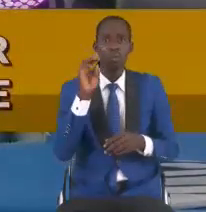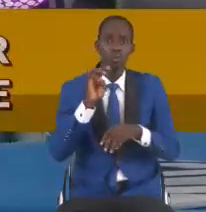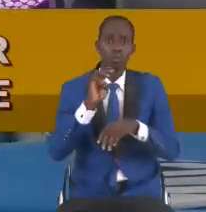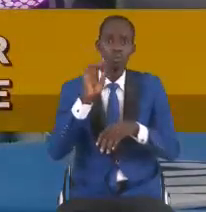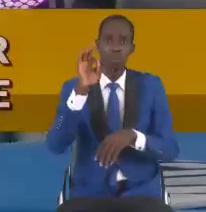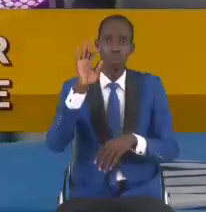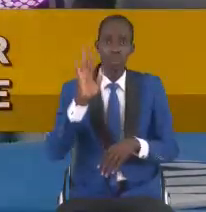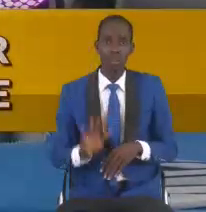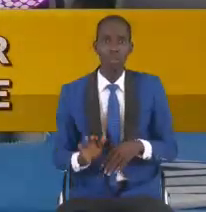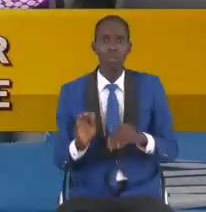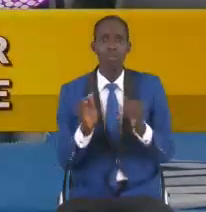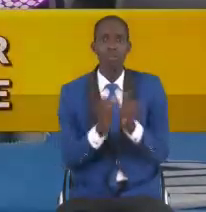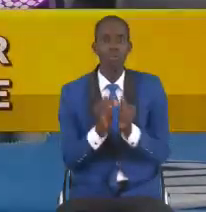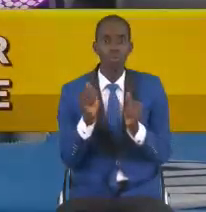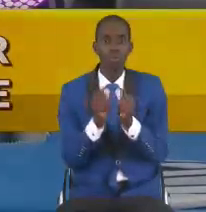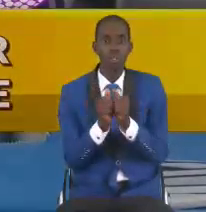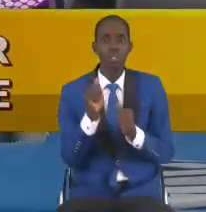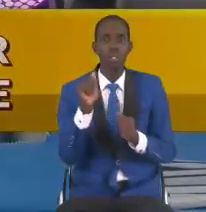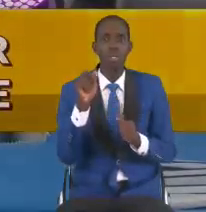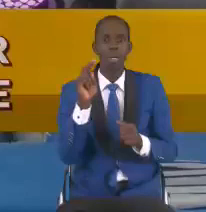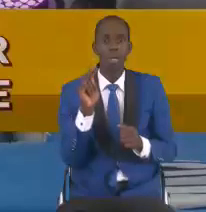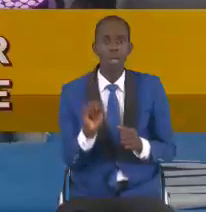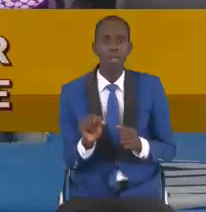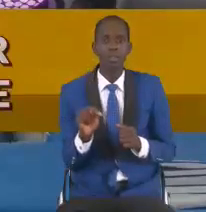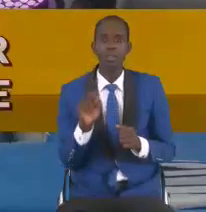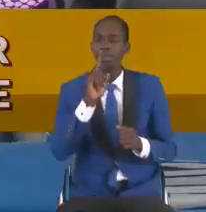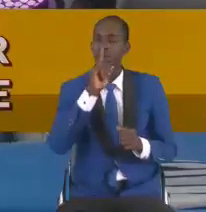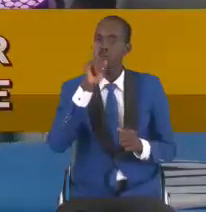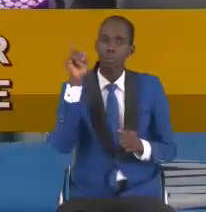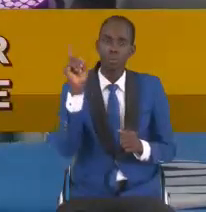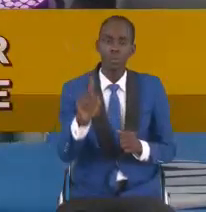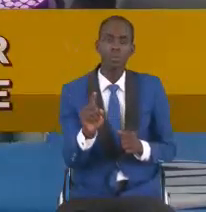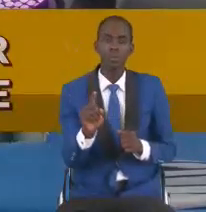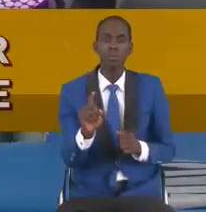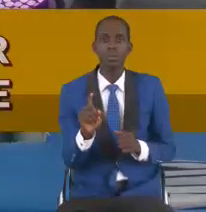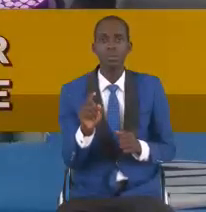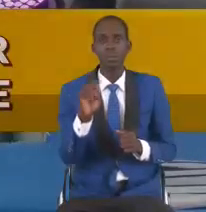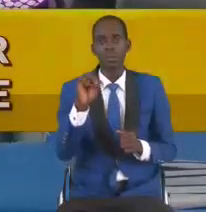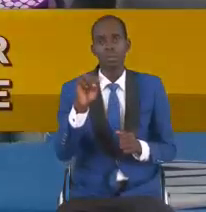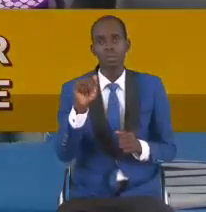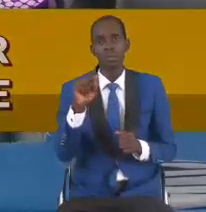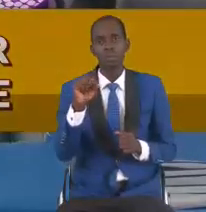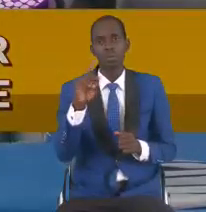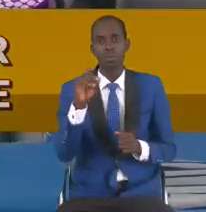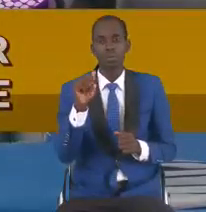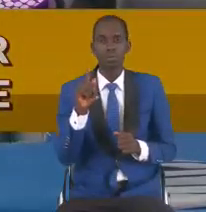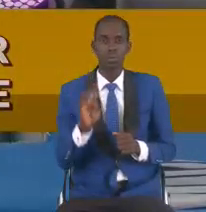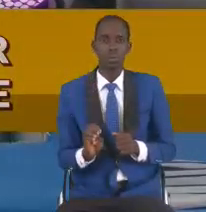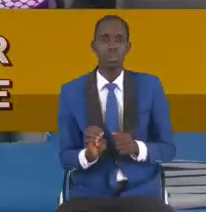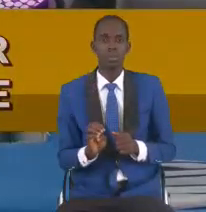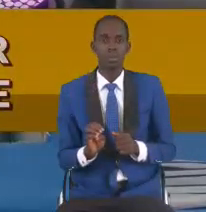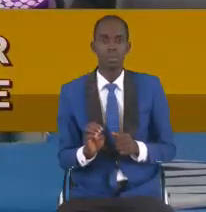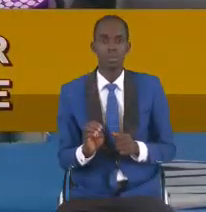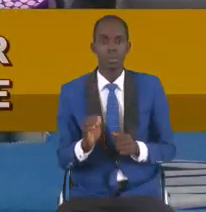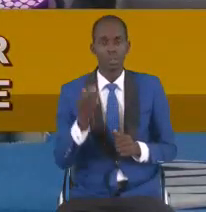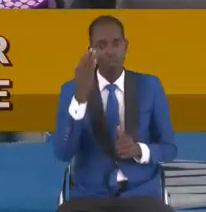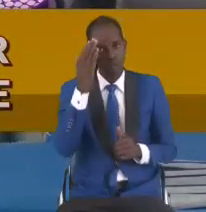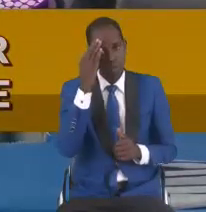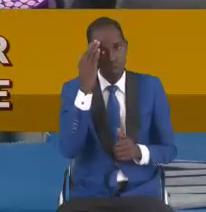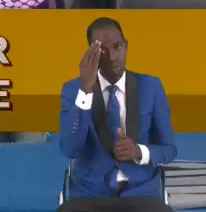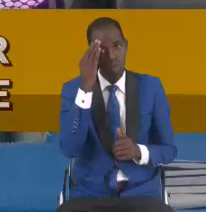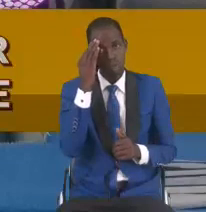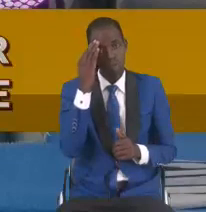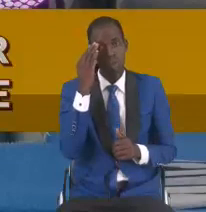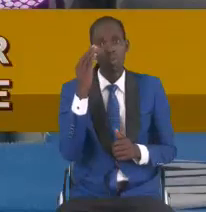mandate. A minister with a mandate, acknowledged by the